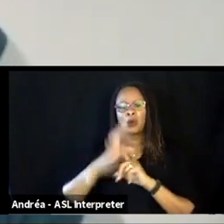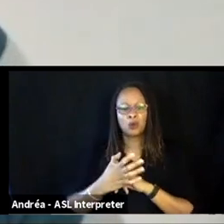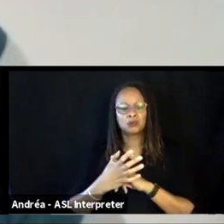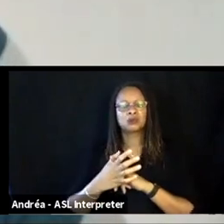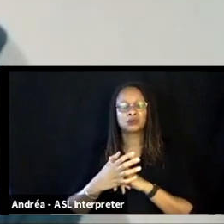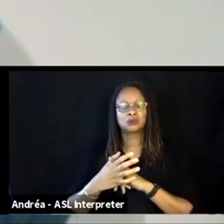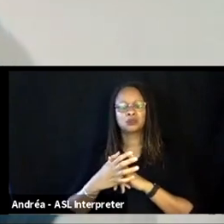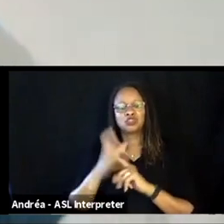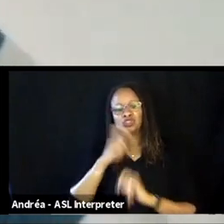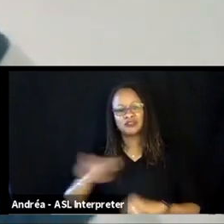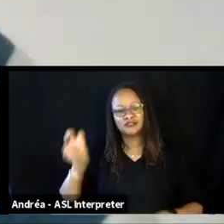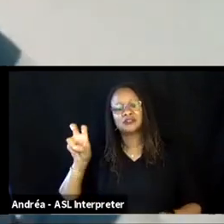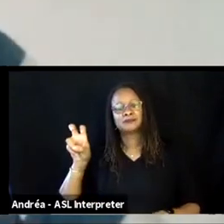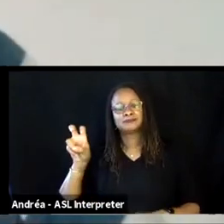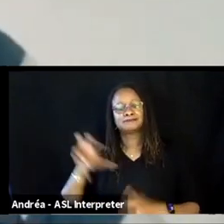entire cultural shift.